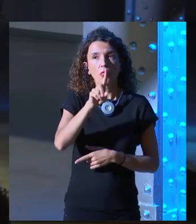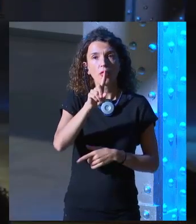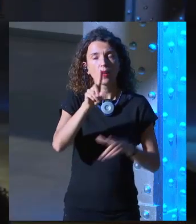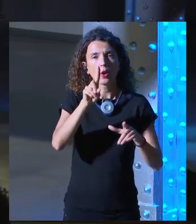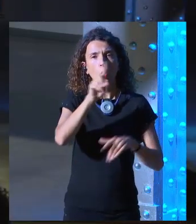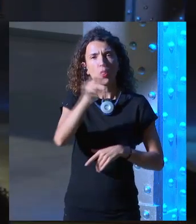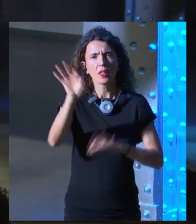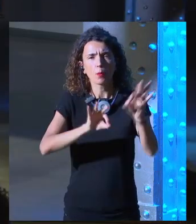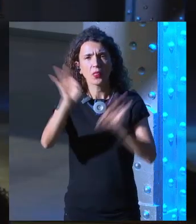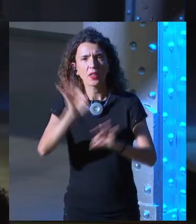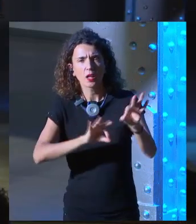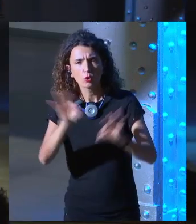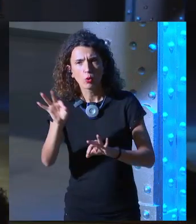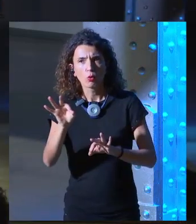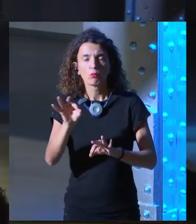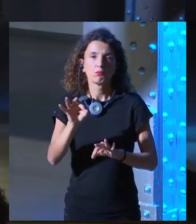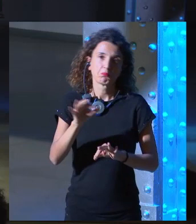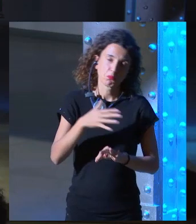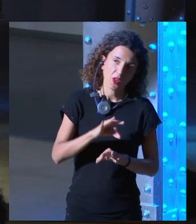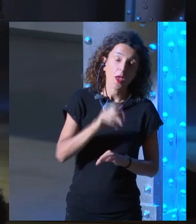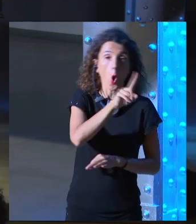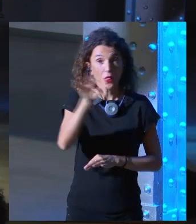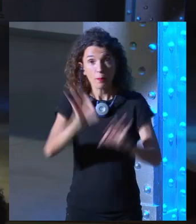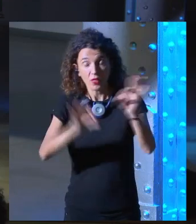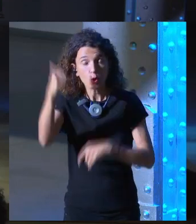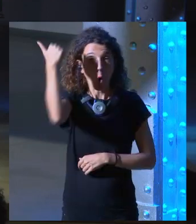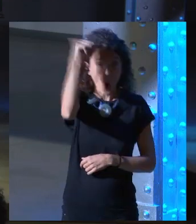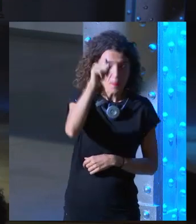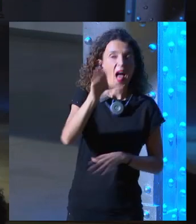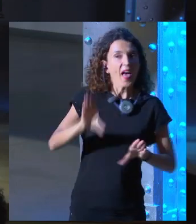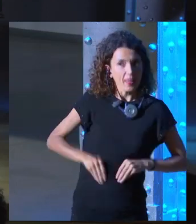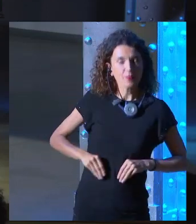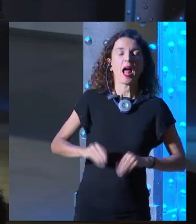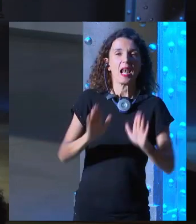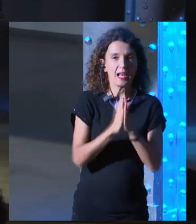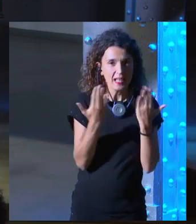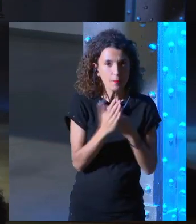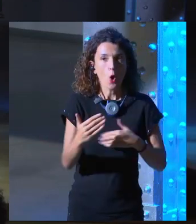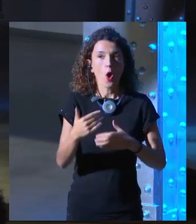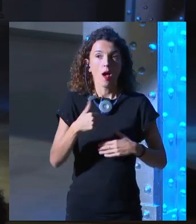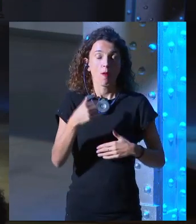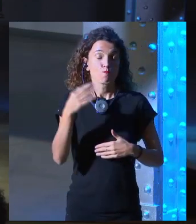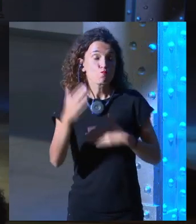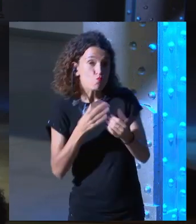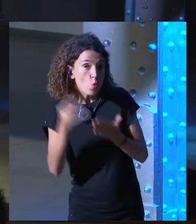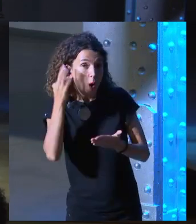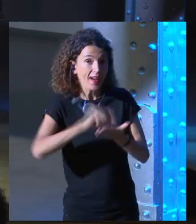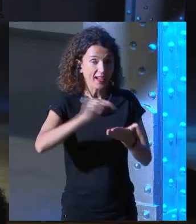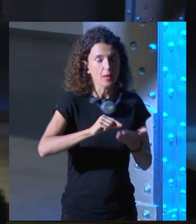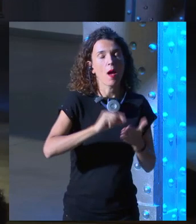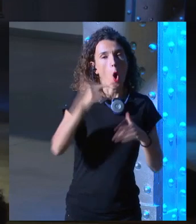11%. Yeah, of men admit to reading books by women. There's been lots of surveys. They're very worrying